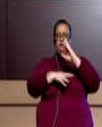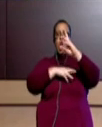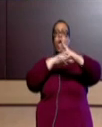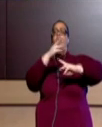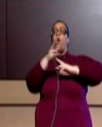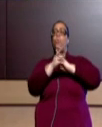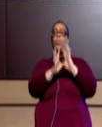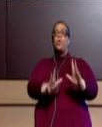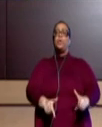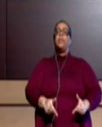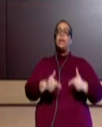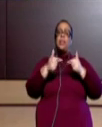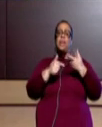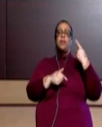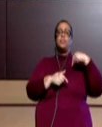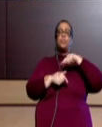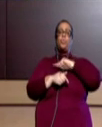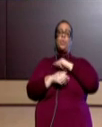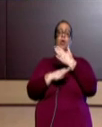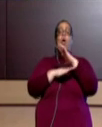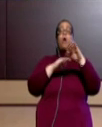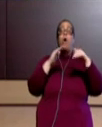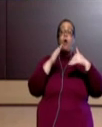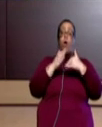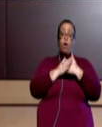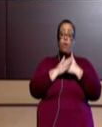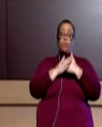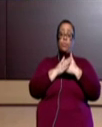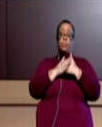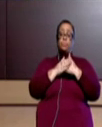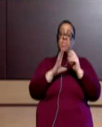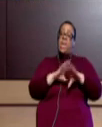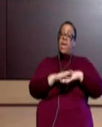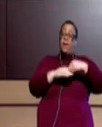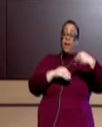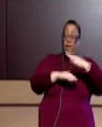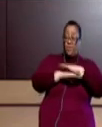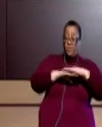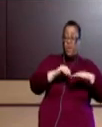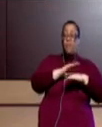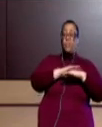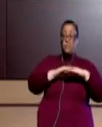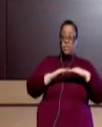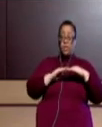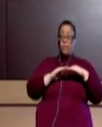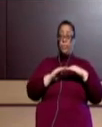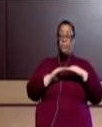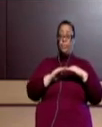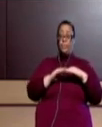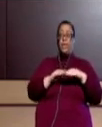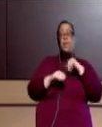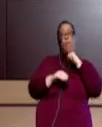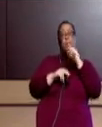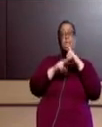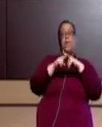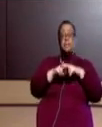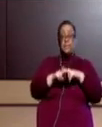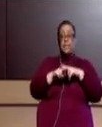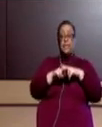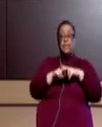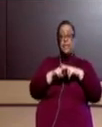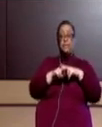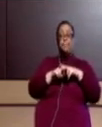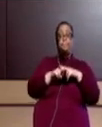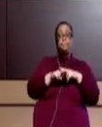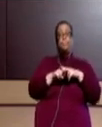lives. We are all out of our comfort zone. And I would not sit here and play deep